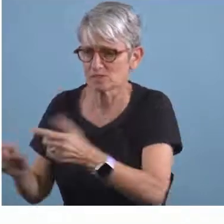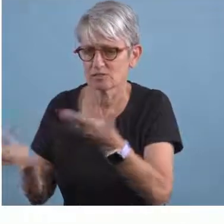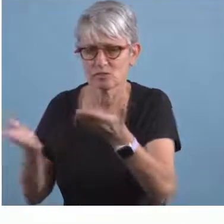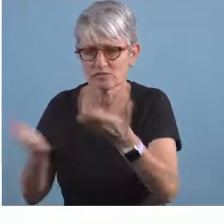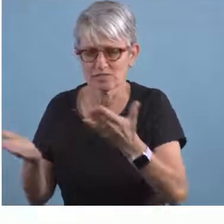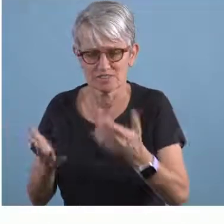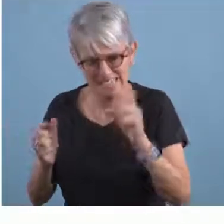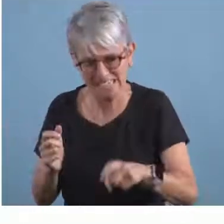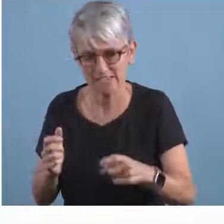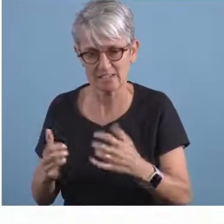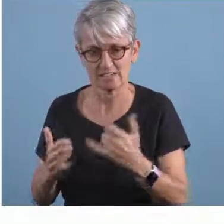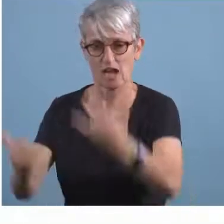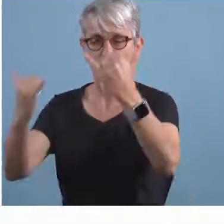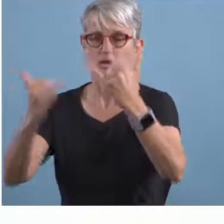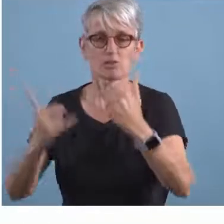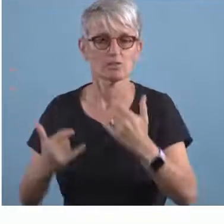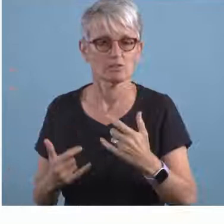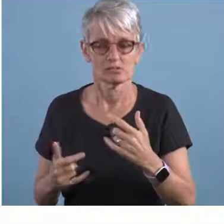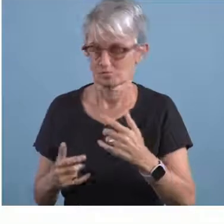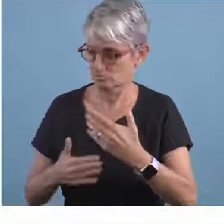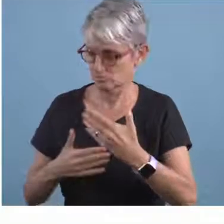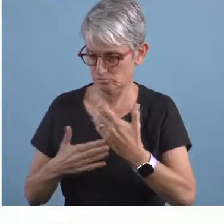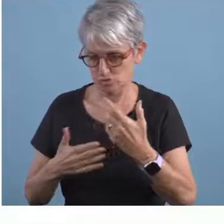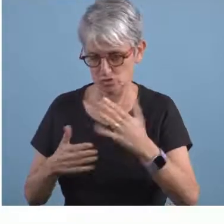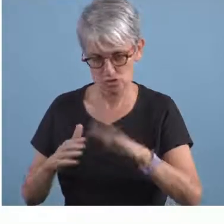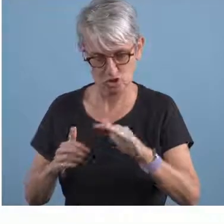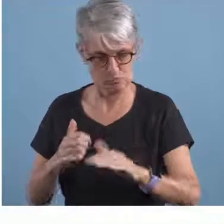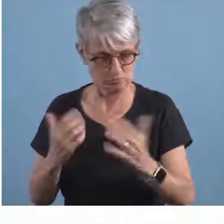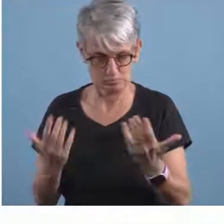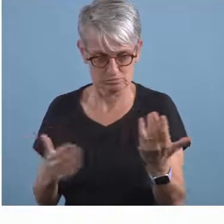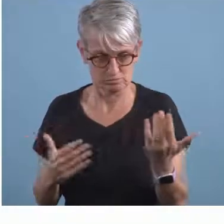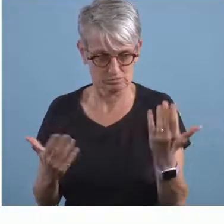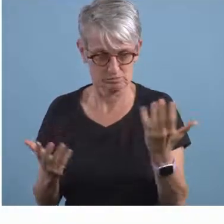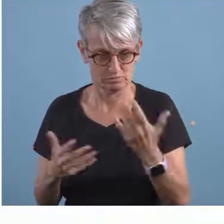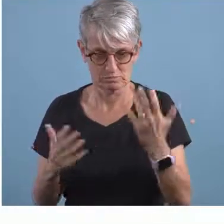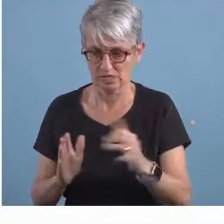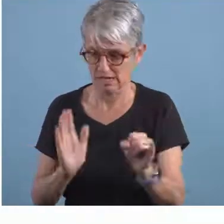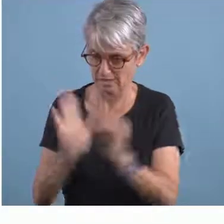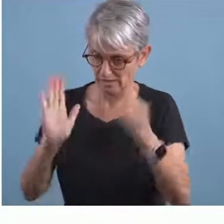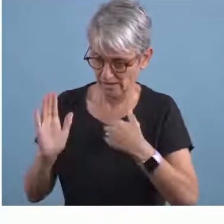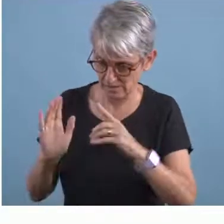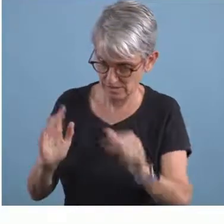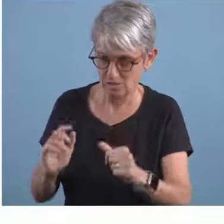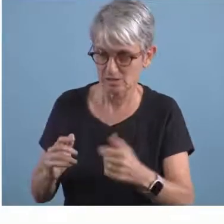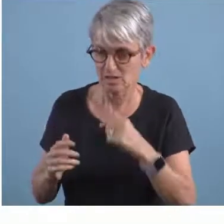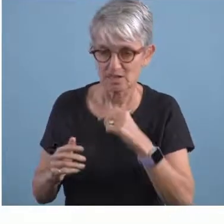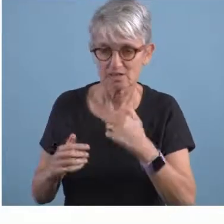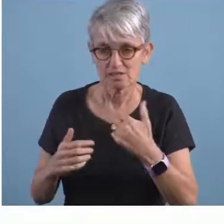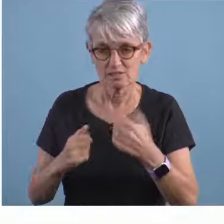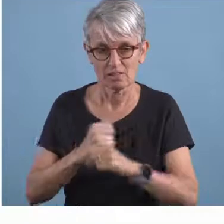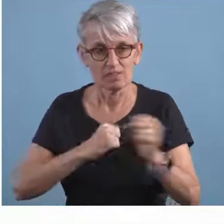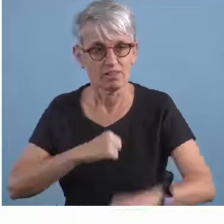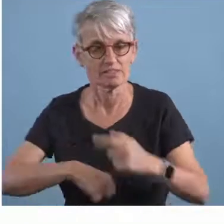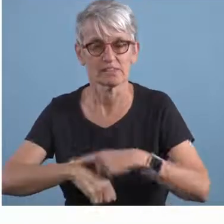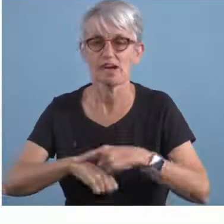be delivered, as soon as the child was identified with a disability. And our federal